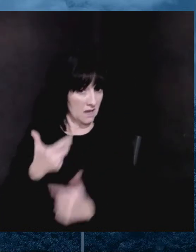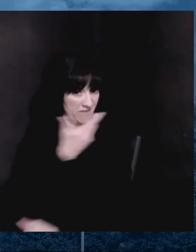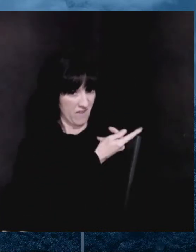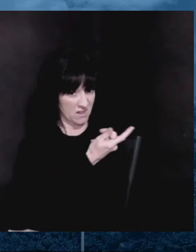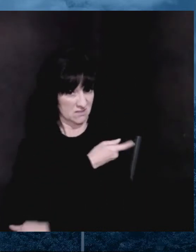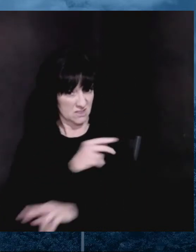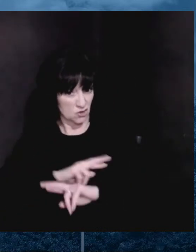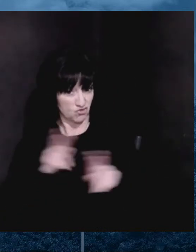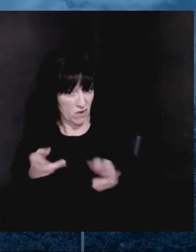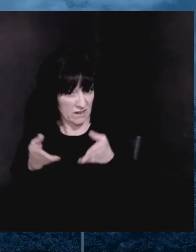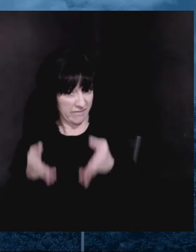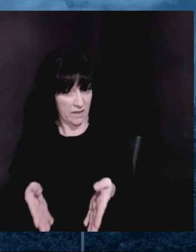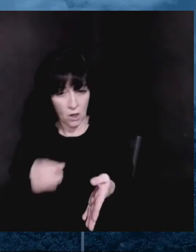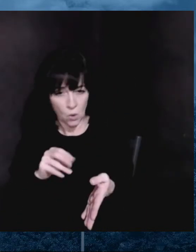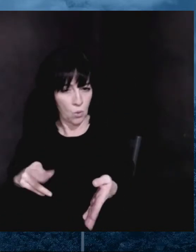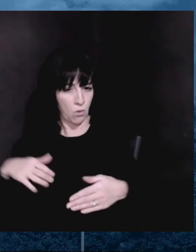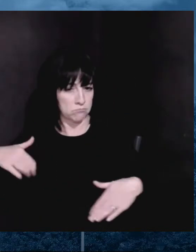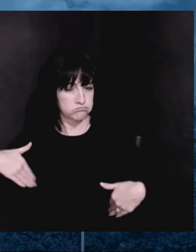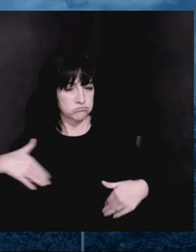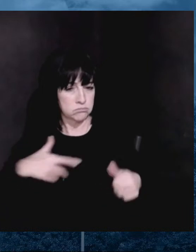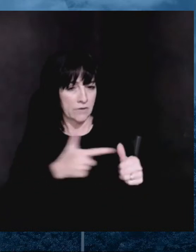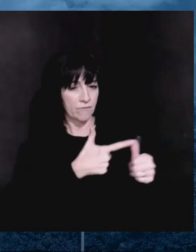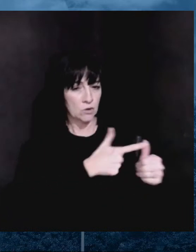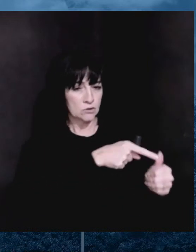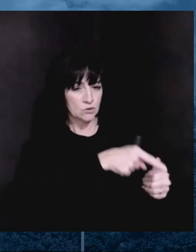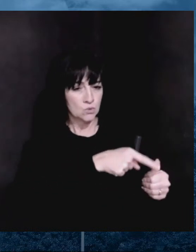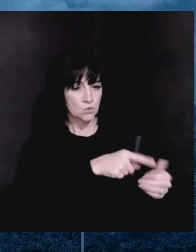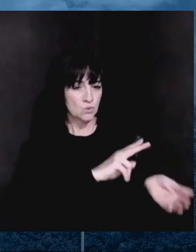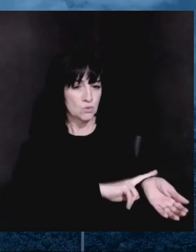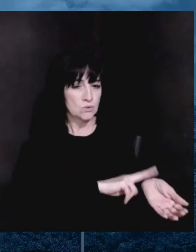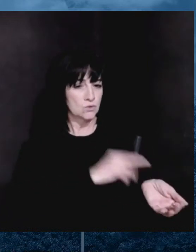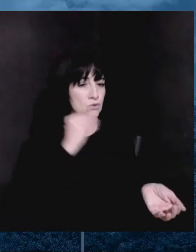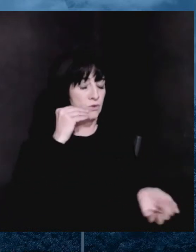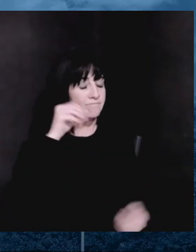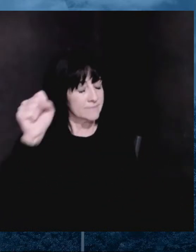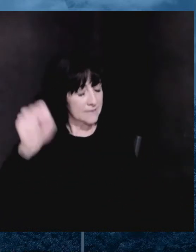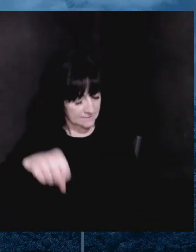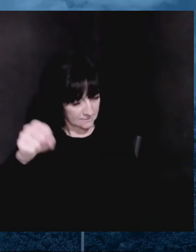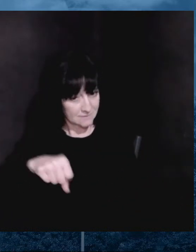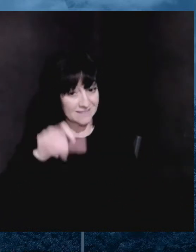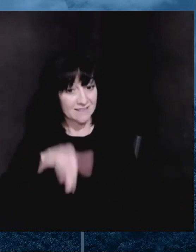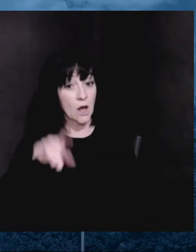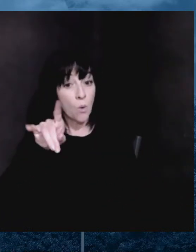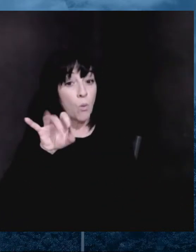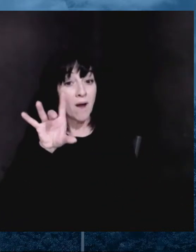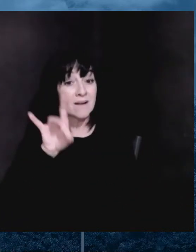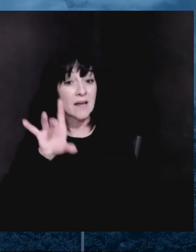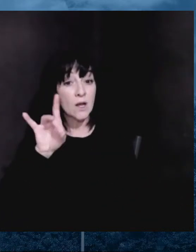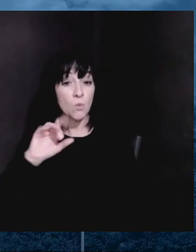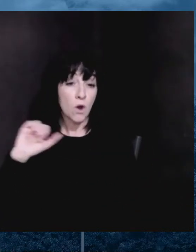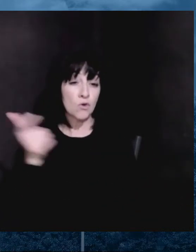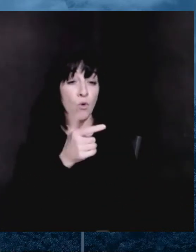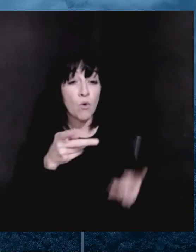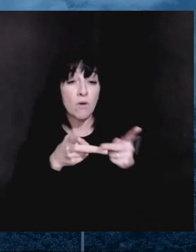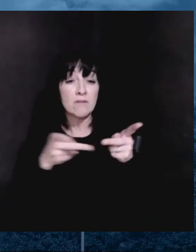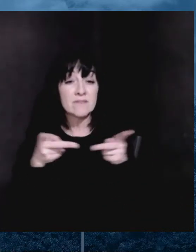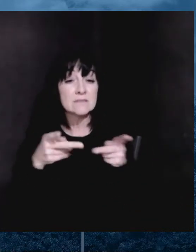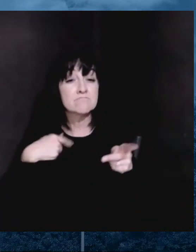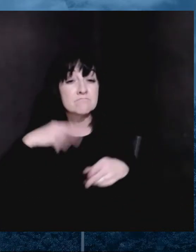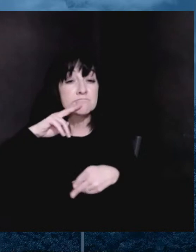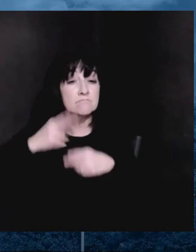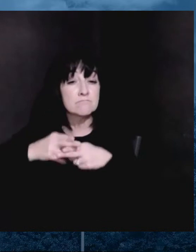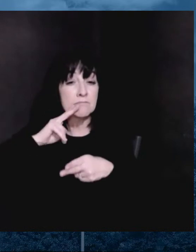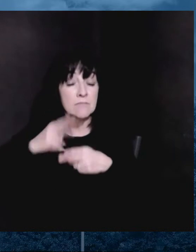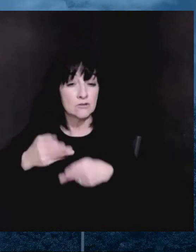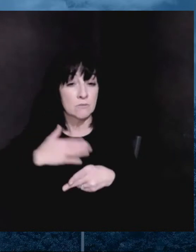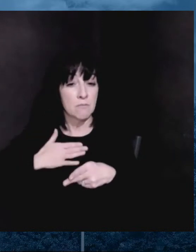the assisted living facilities are a part of those 188 facilities. So all assisted living facilities have